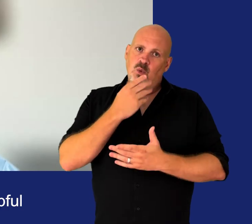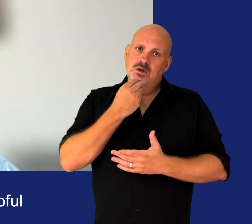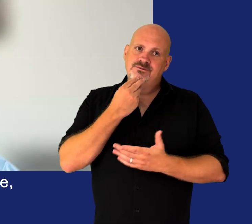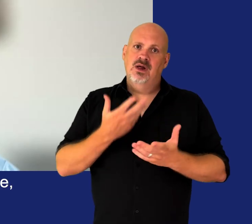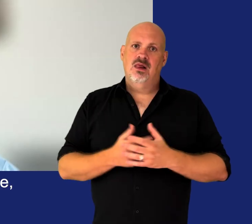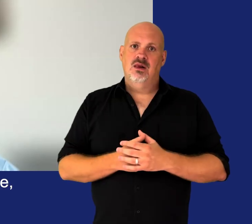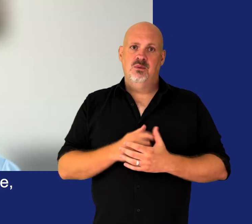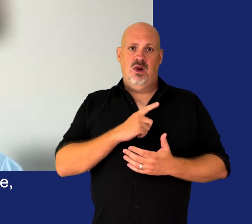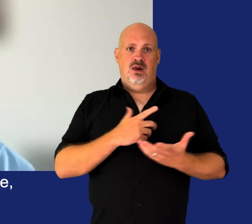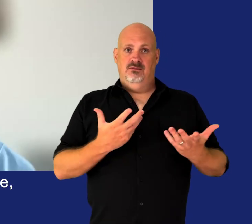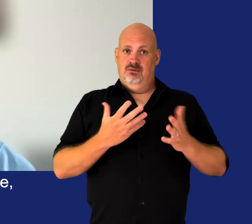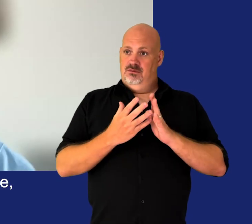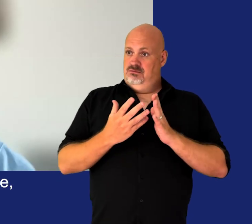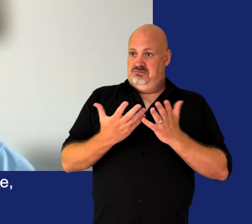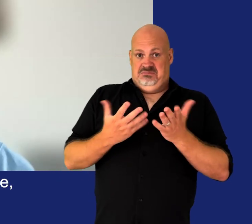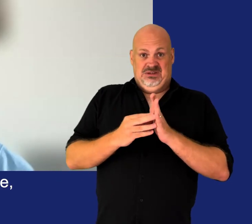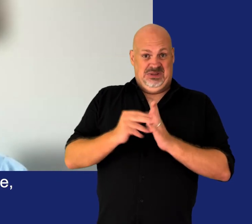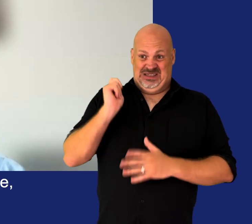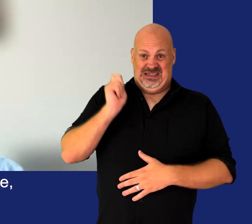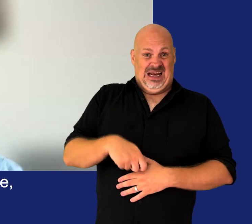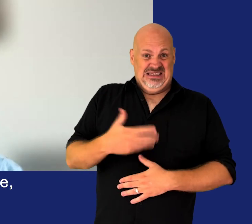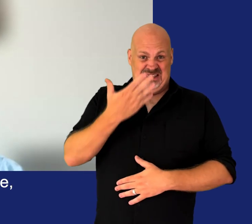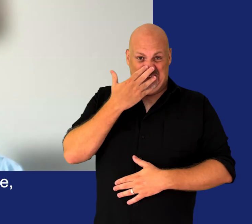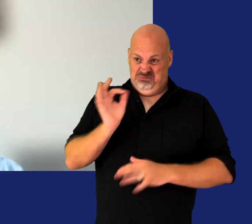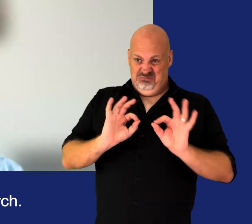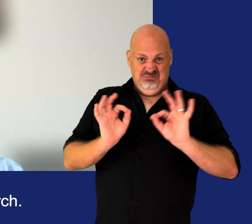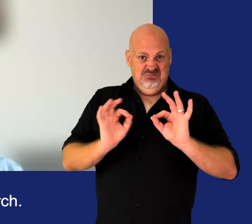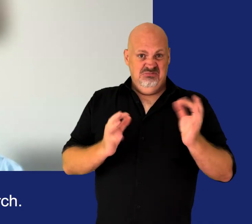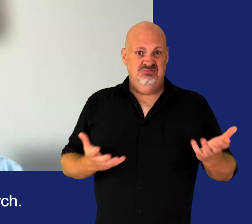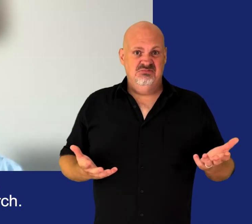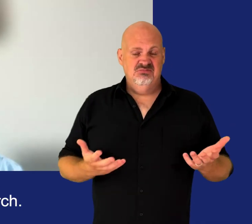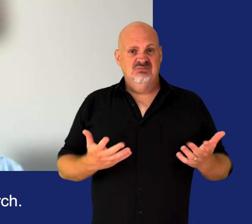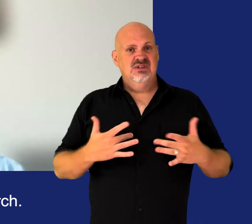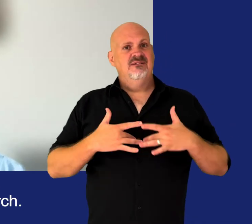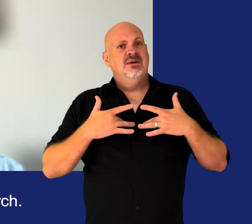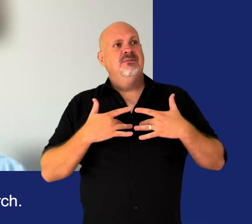really helpful, because I mean, tennis, for example, doesn't seem to have that.